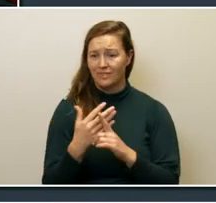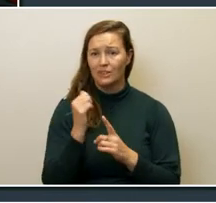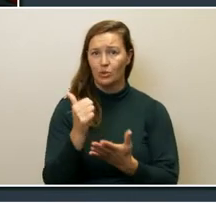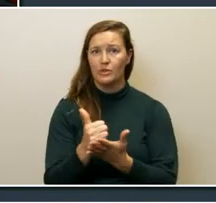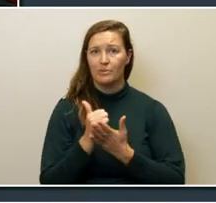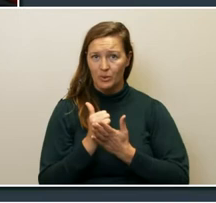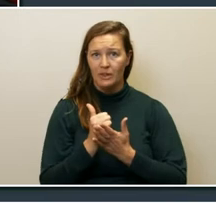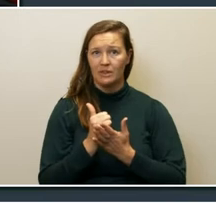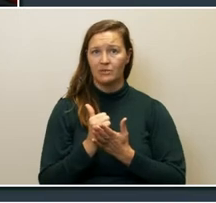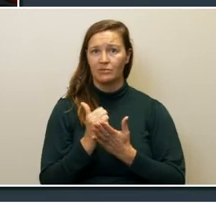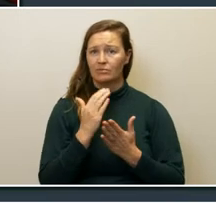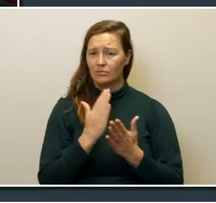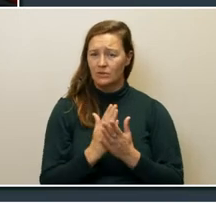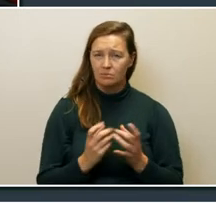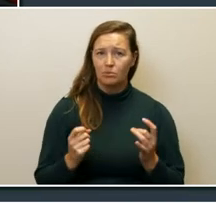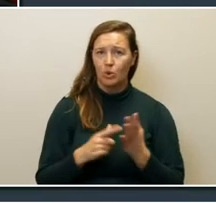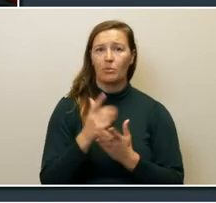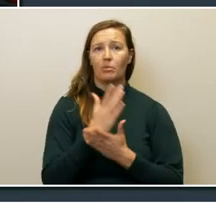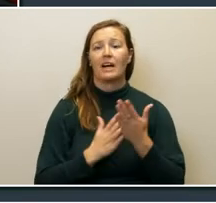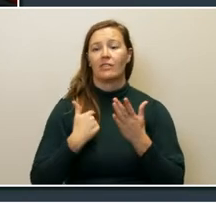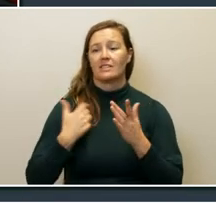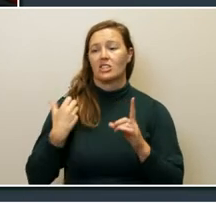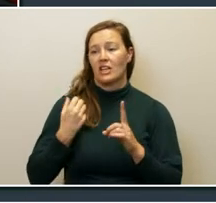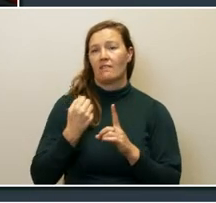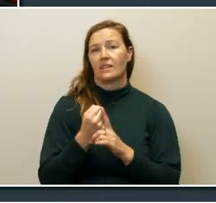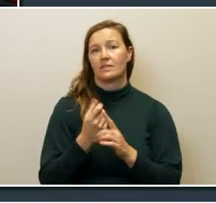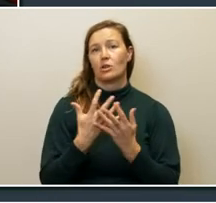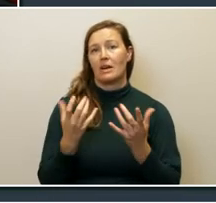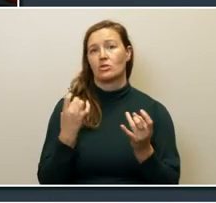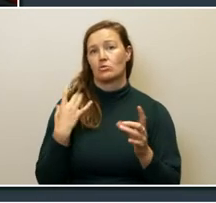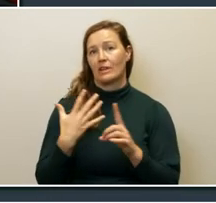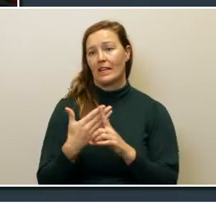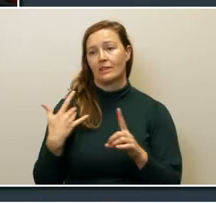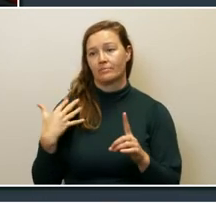been a cornerstone for us getting to where we've got.